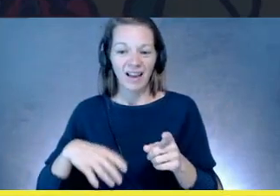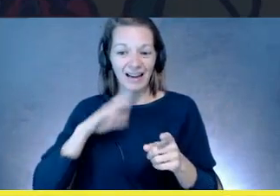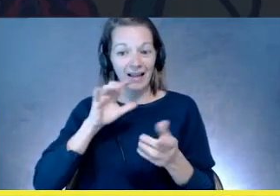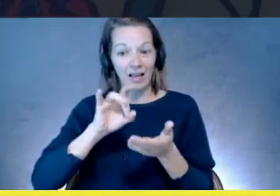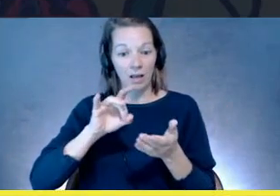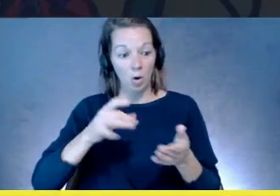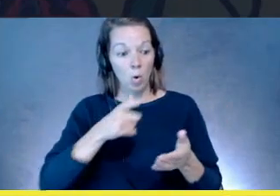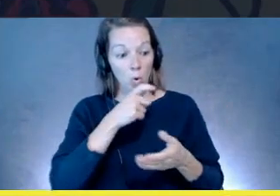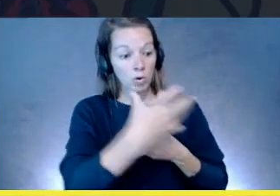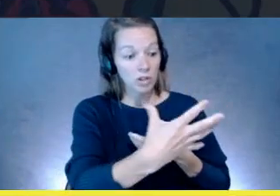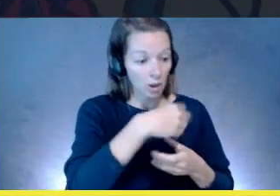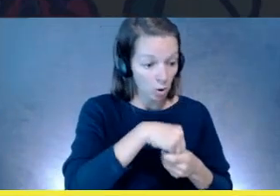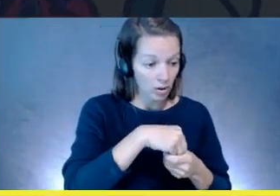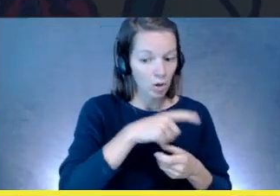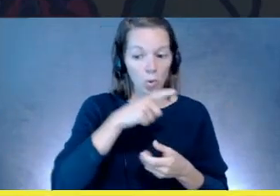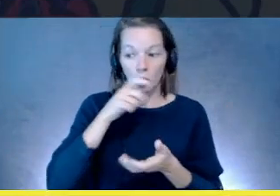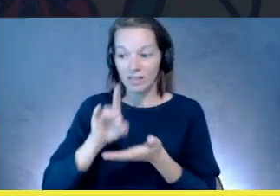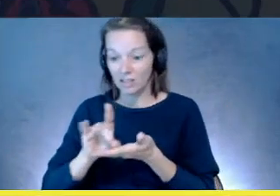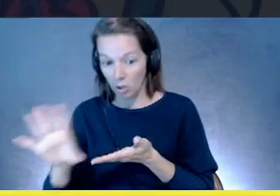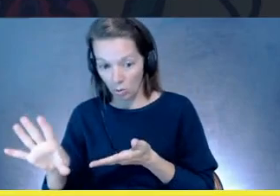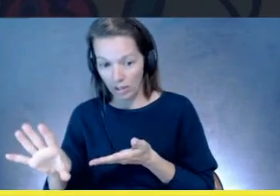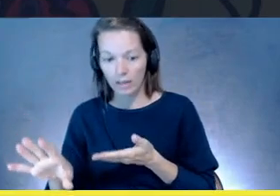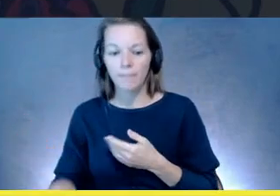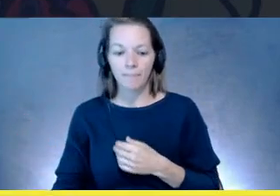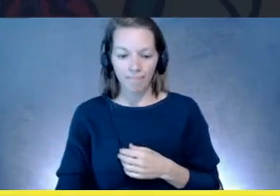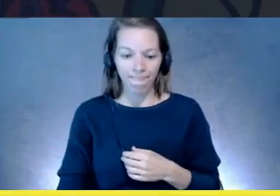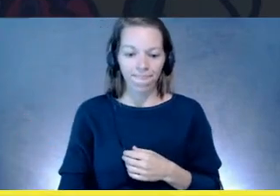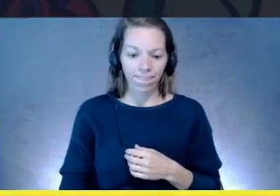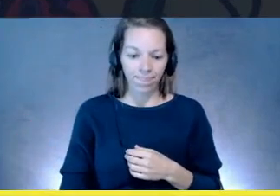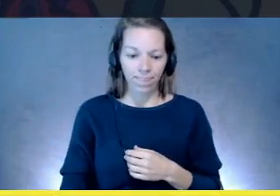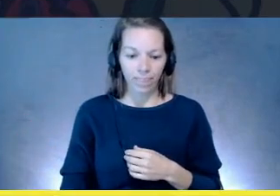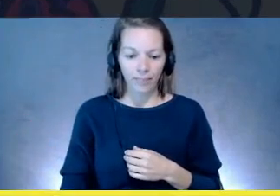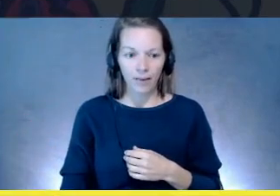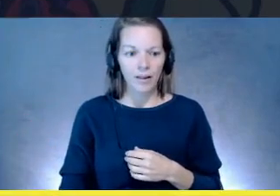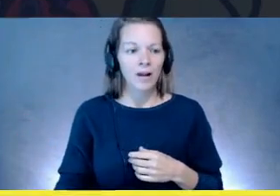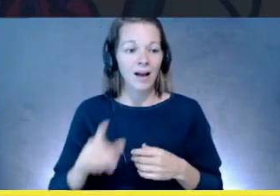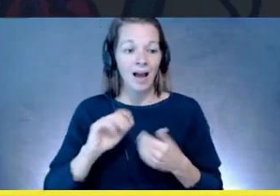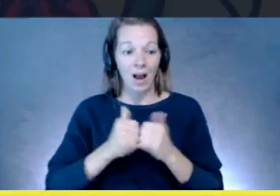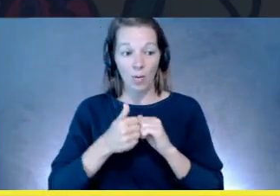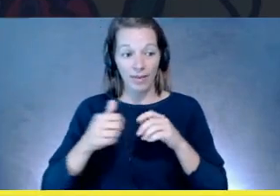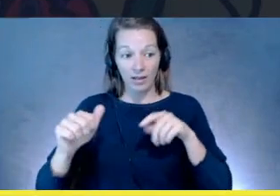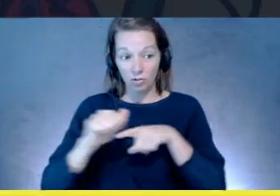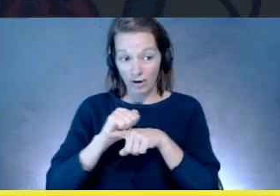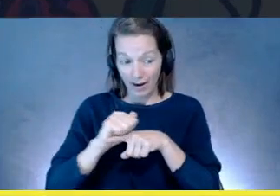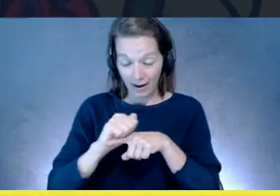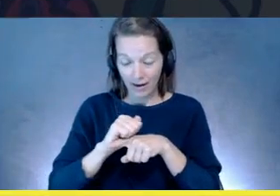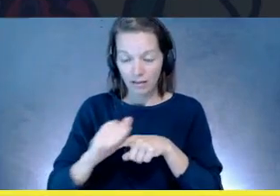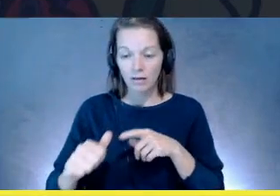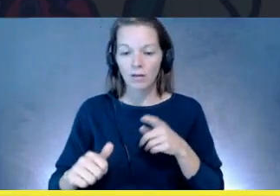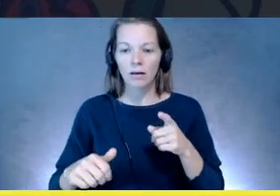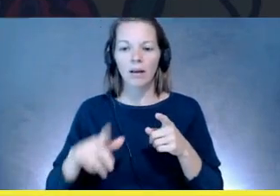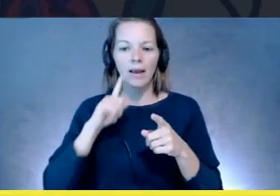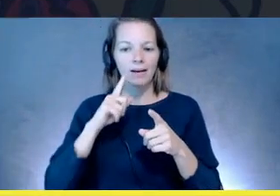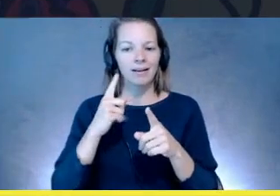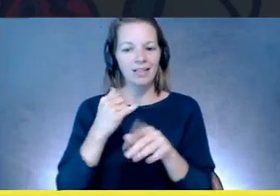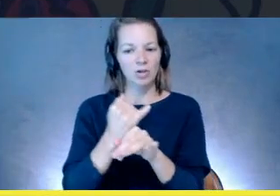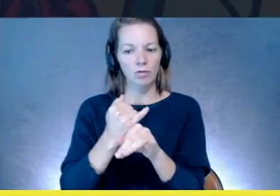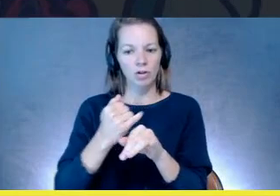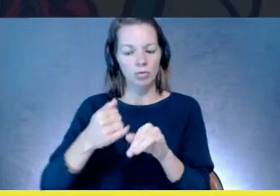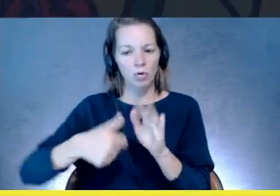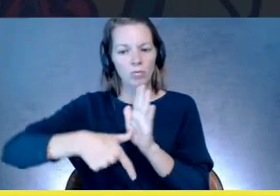studies, how would you train researchers and institutional review boards to not be